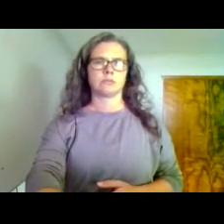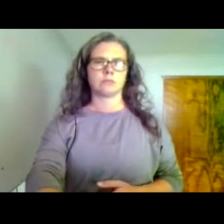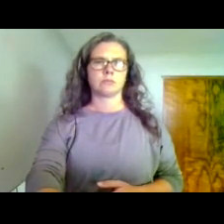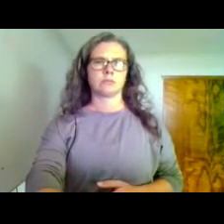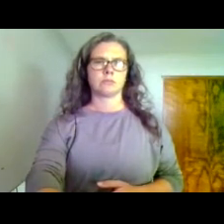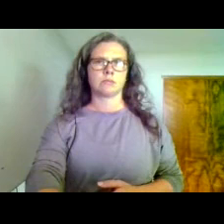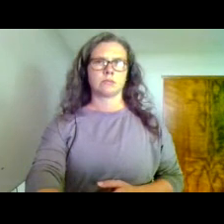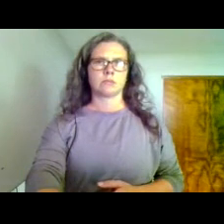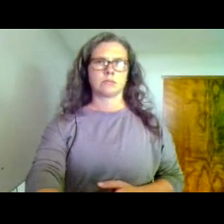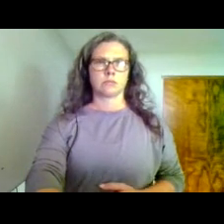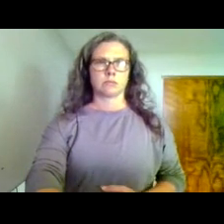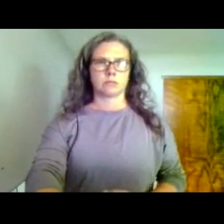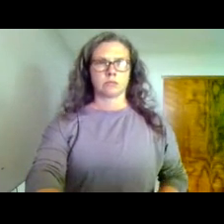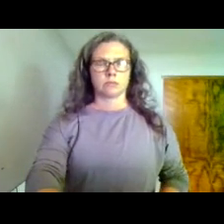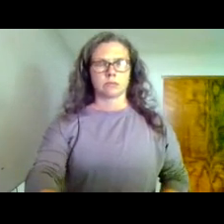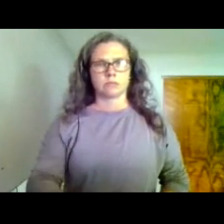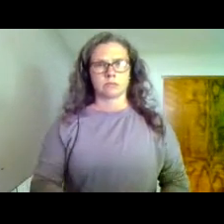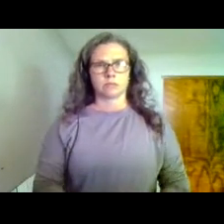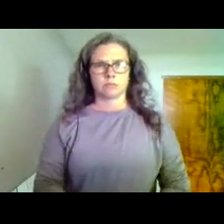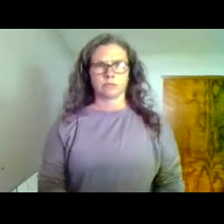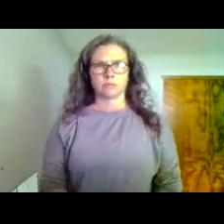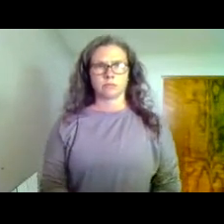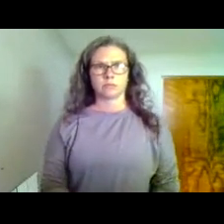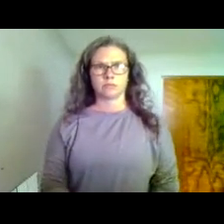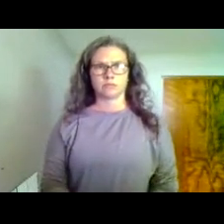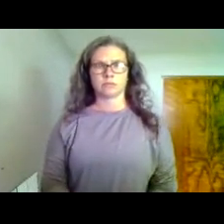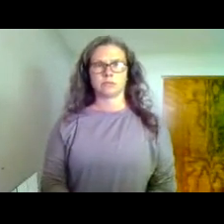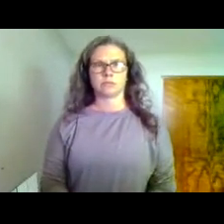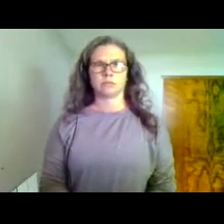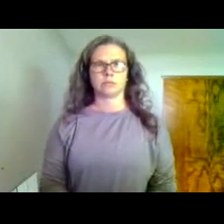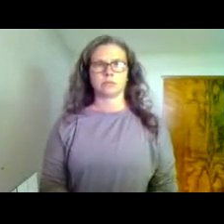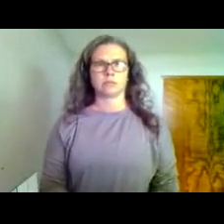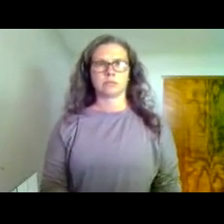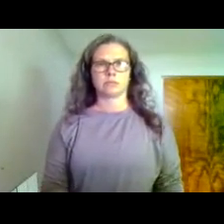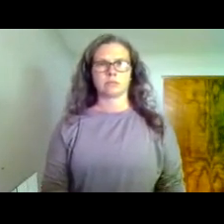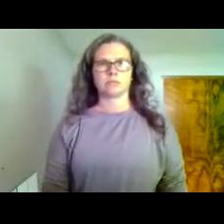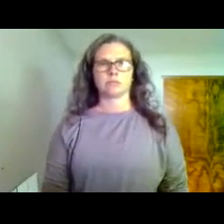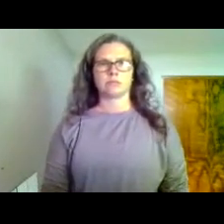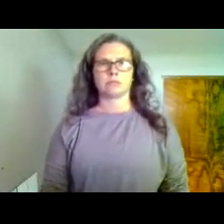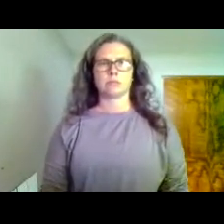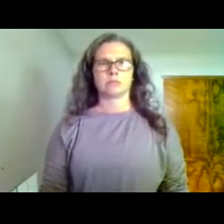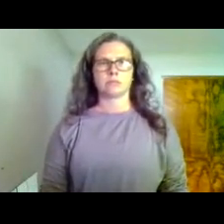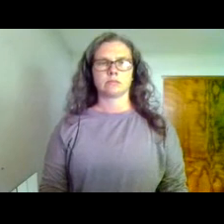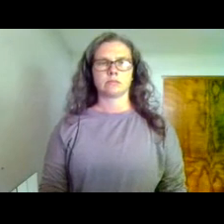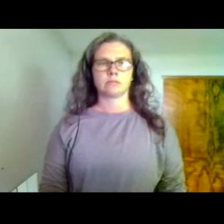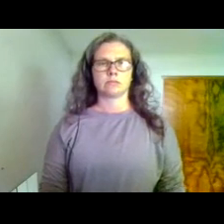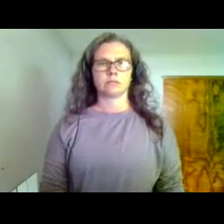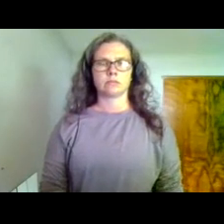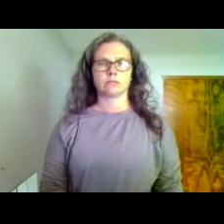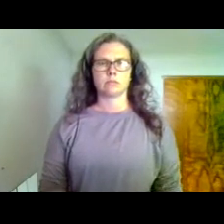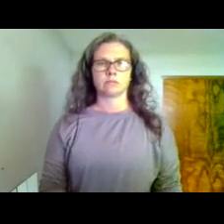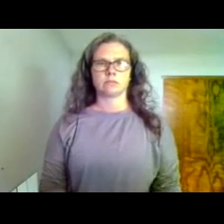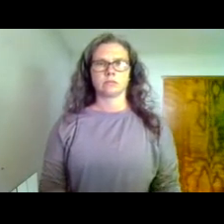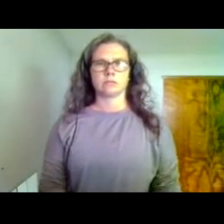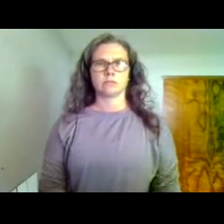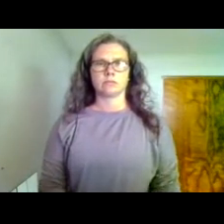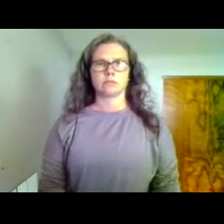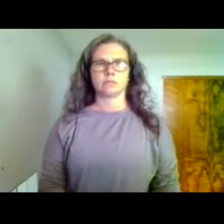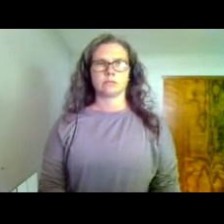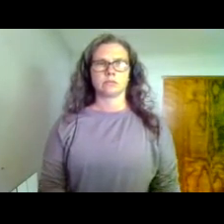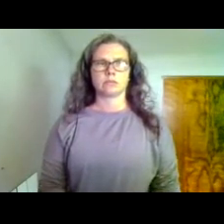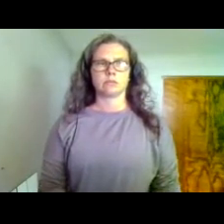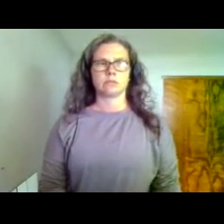coupling there for the HDPE pipe. Ferncoat coupling a lot of times can be used to transition, say, a PVC to a clay tile. I know oftentimes a